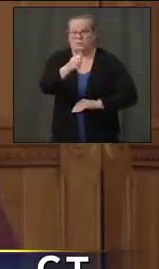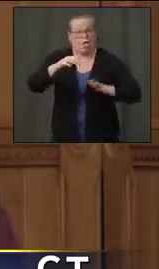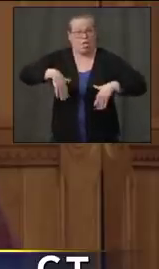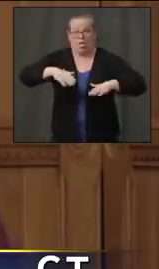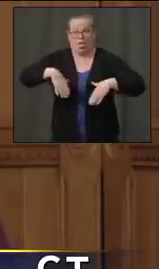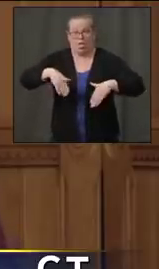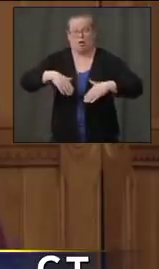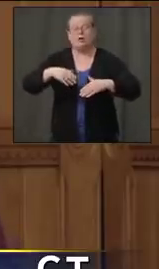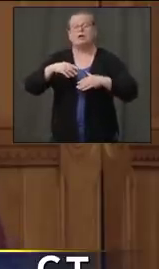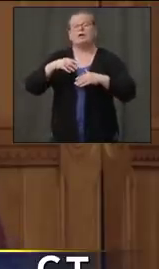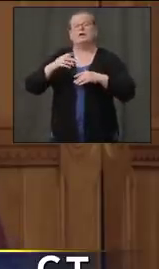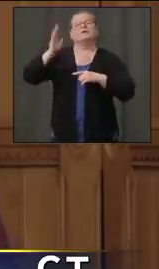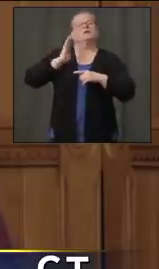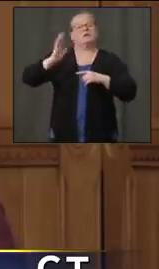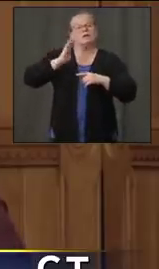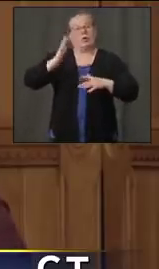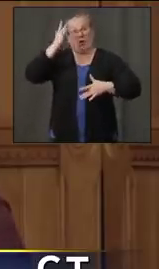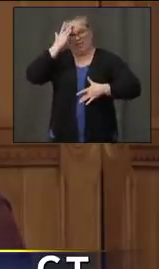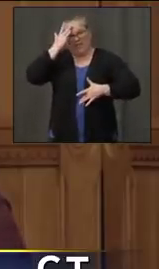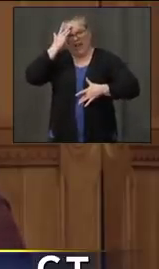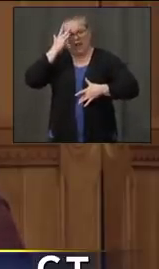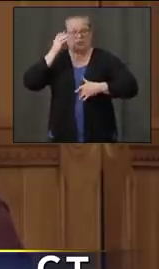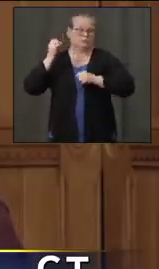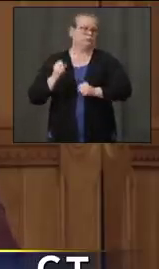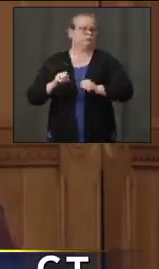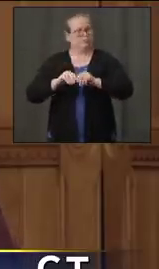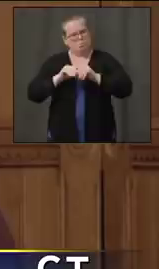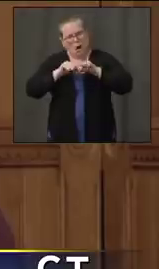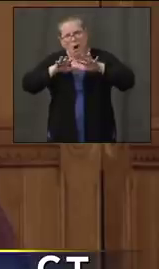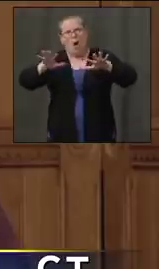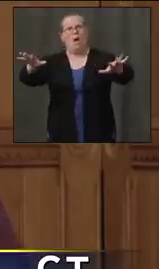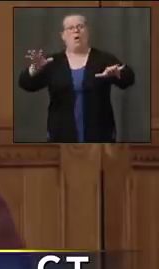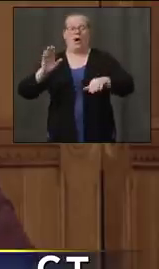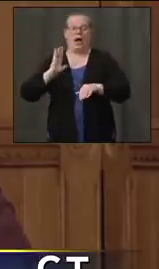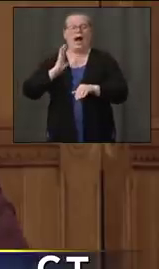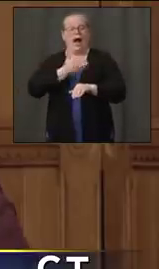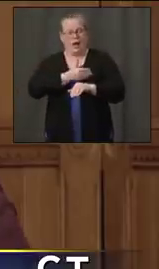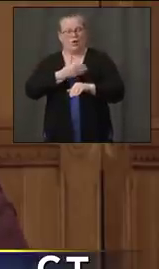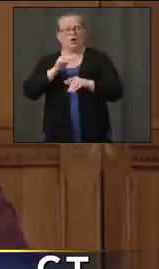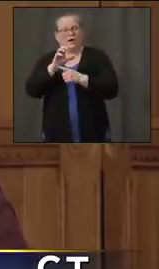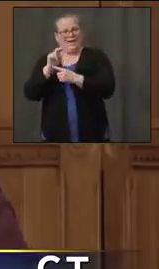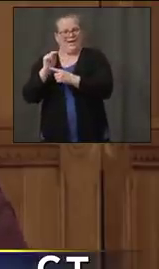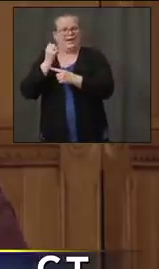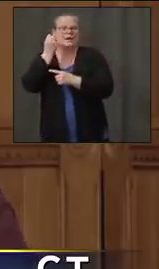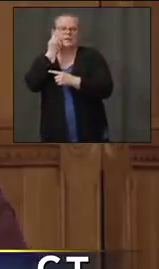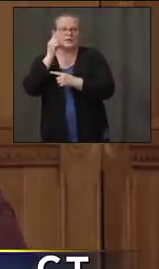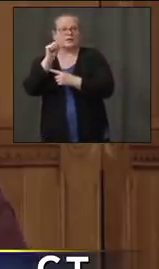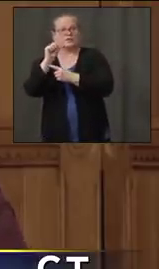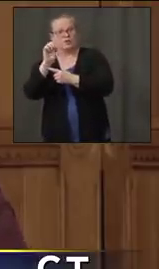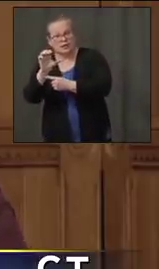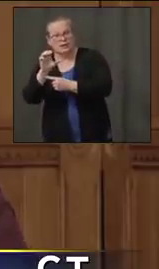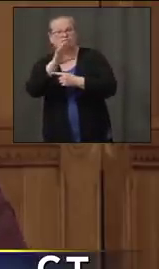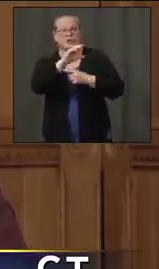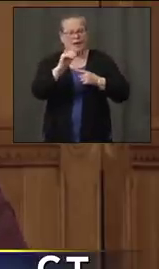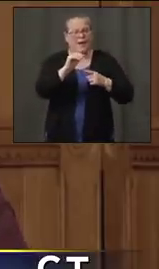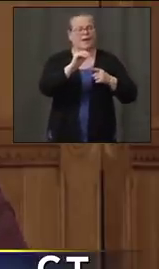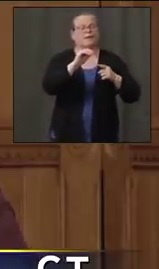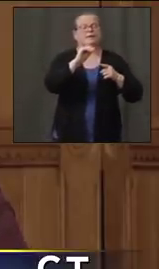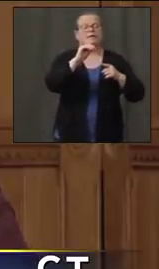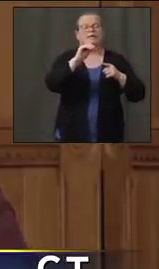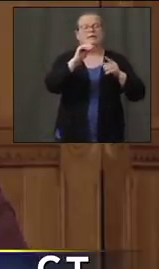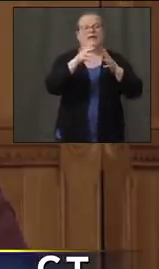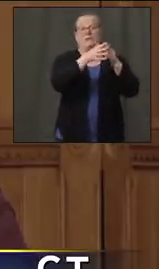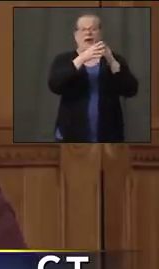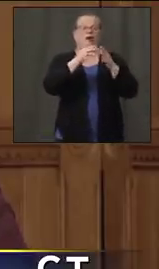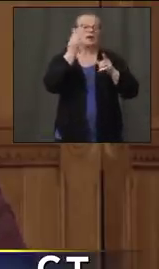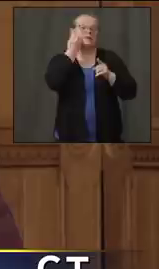others. Our dental association, as well as the American Dental Association, recommended not doing cleanings and regular visits and just focusing